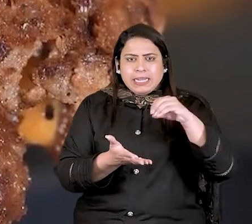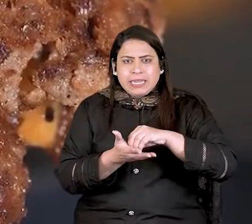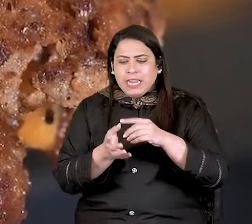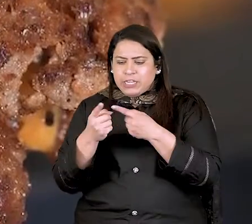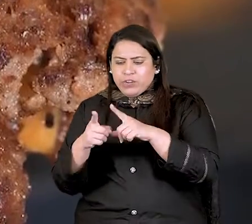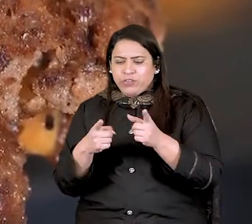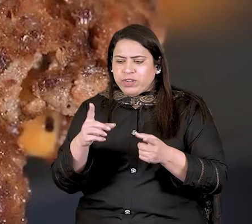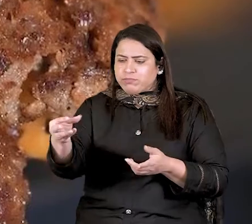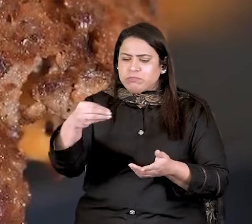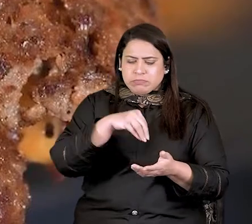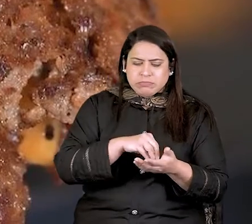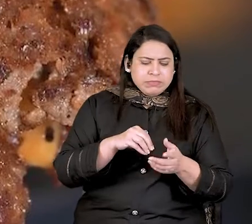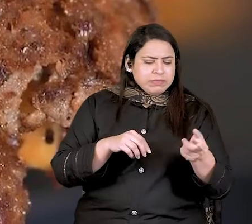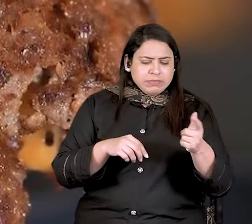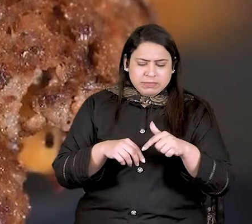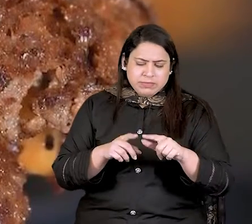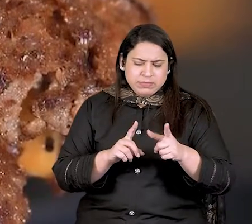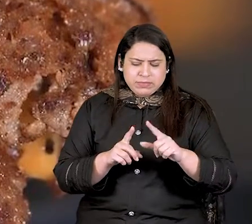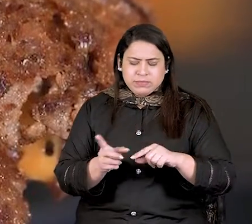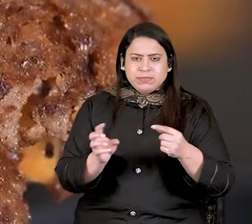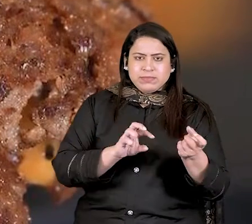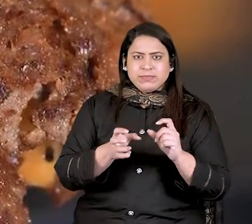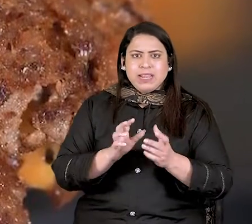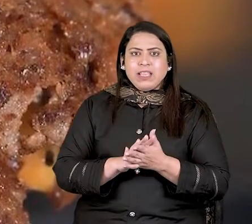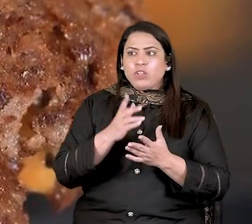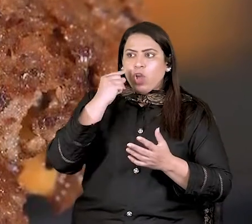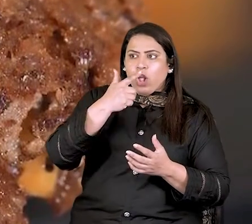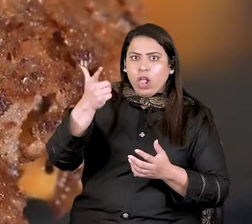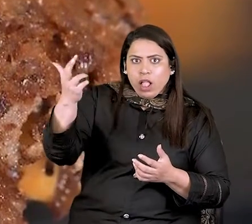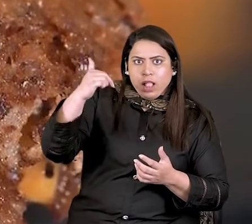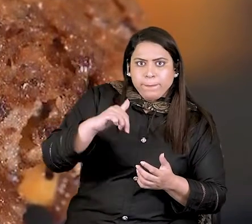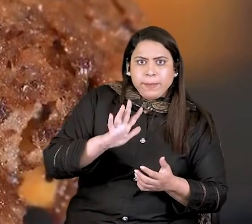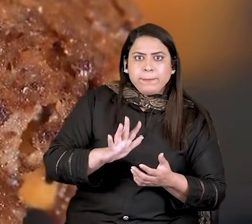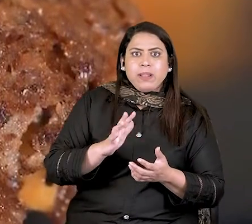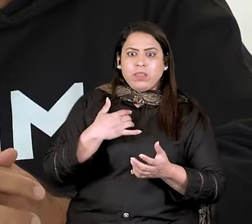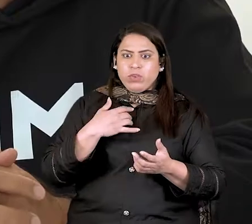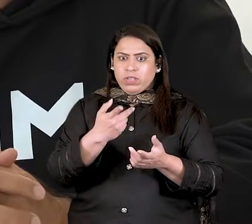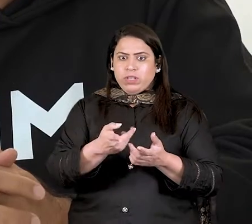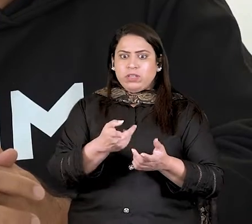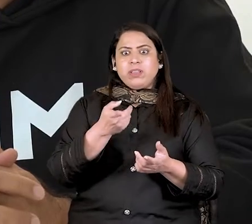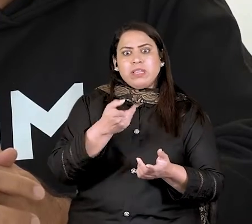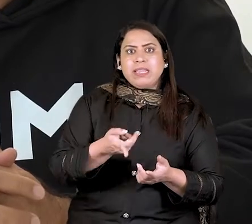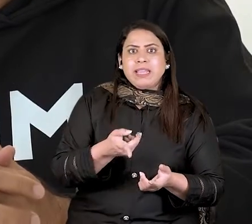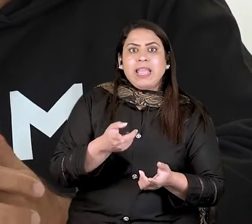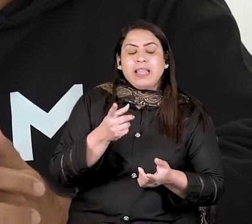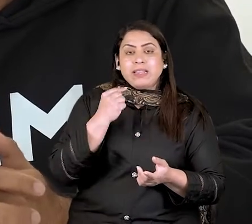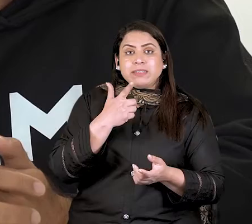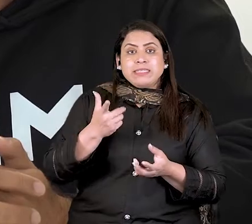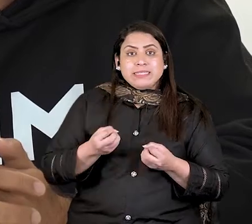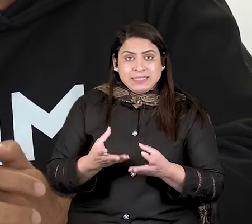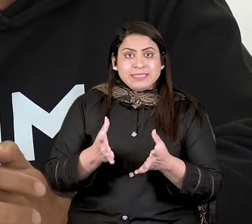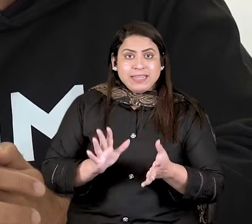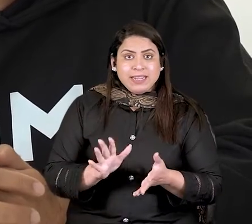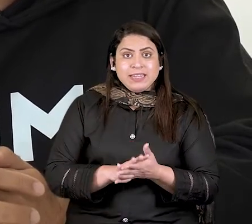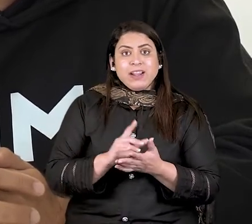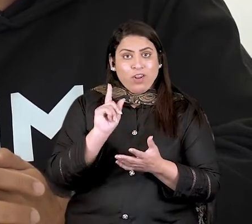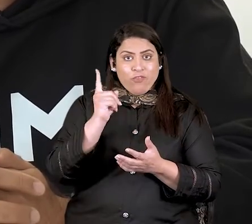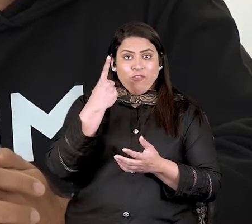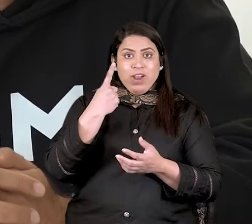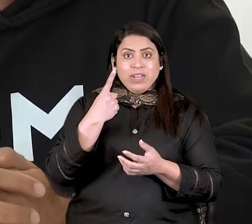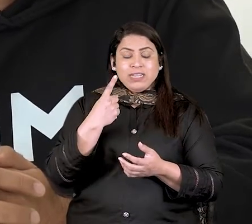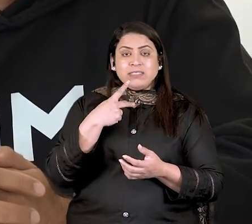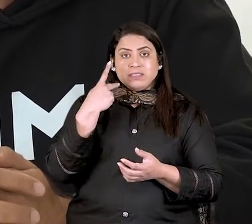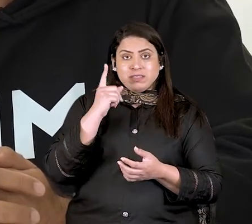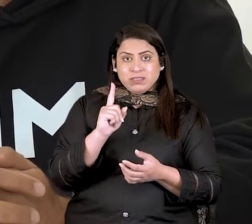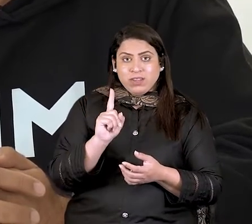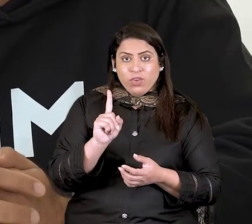kind of, like, mostly what I eat is no vegetables, sauce, cheese, patty. Add on caramelized onion sometimes, add on jalapeno sometimes. So